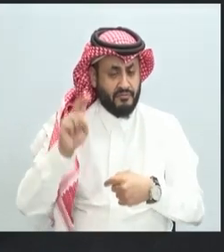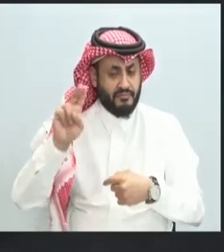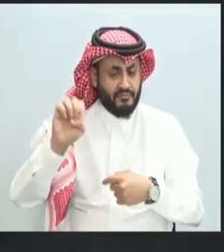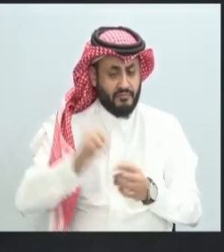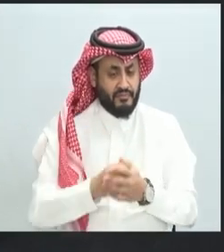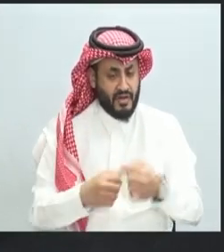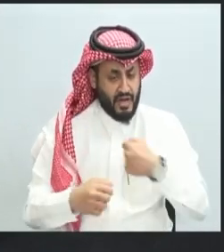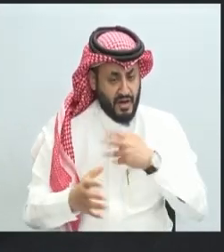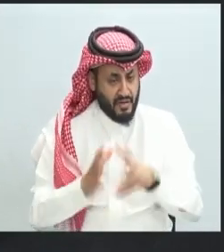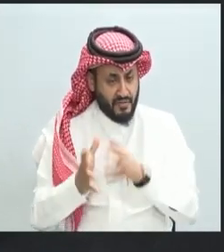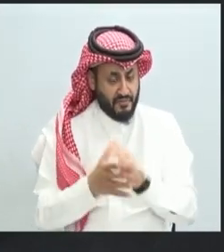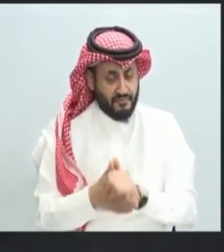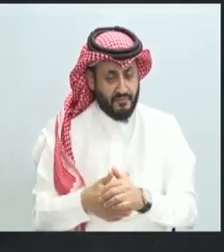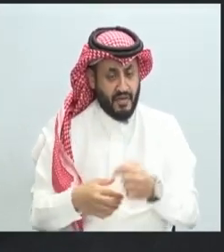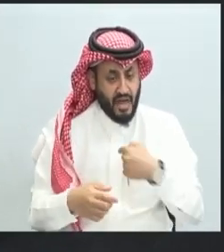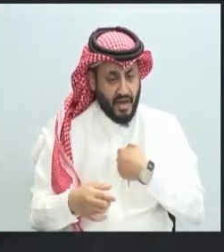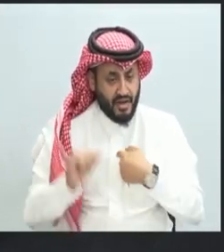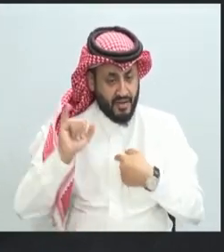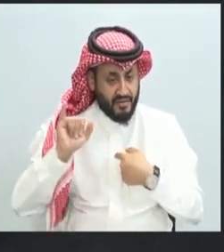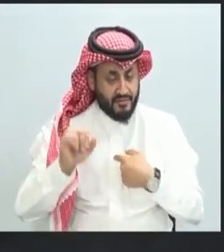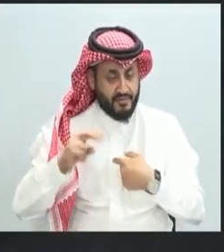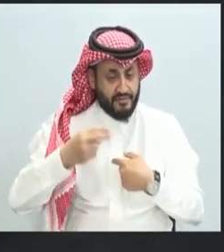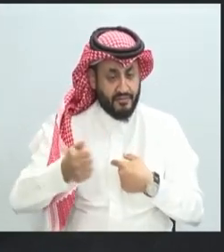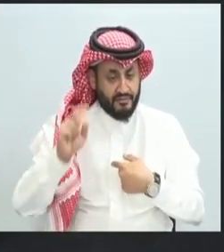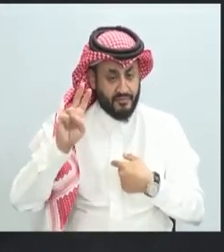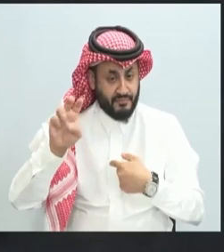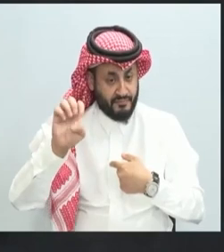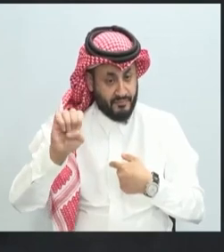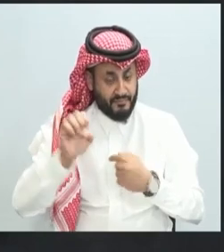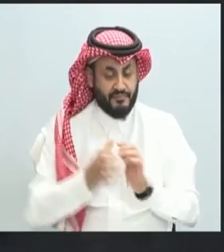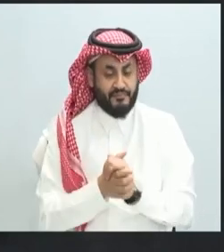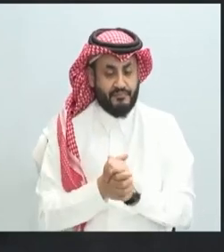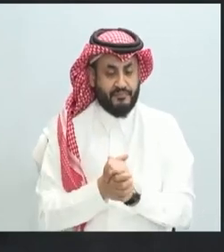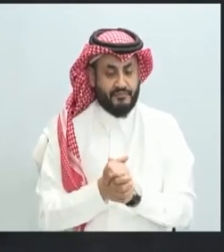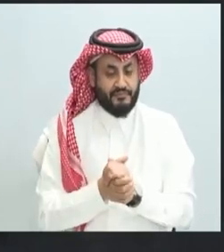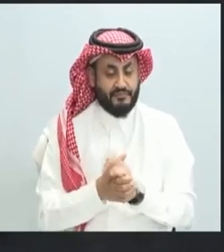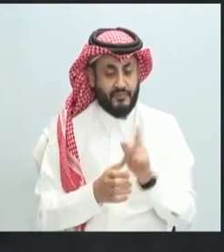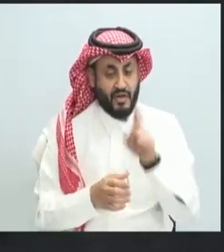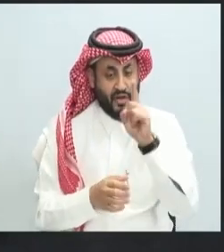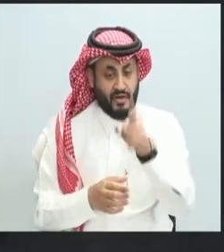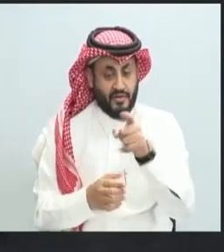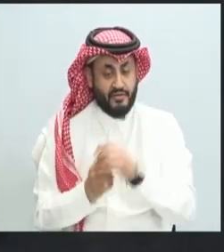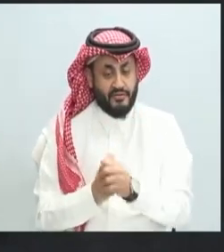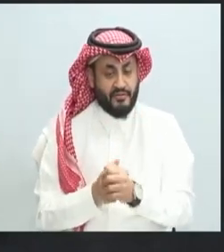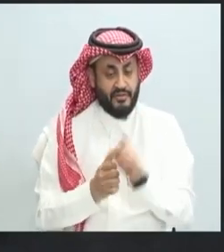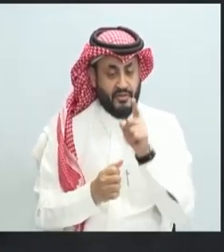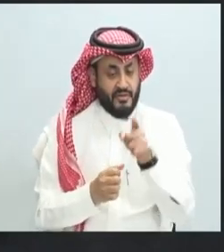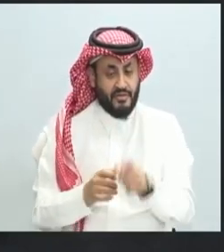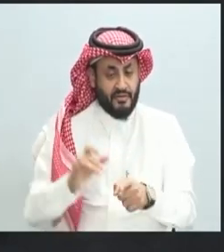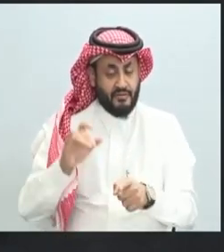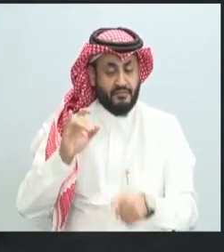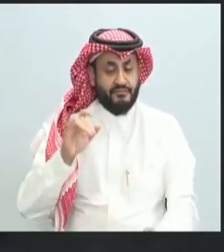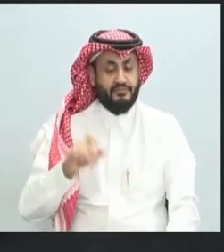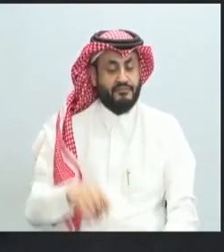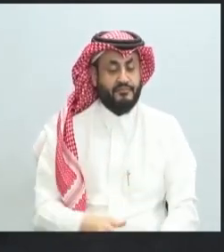about yourself, you can say, I have black hair. Or you, when you talk to people in front of